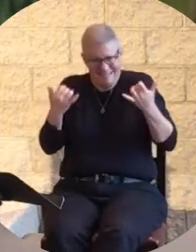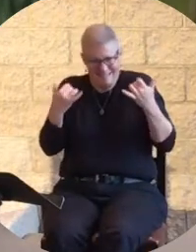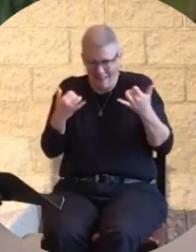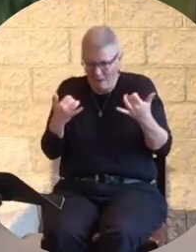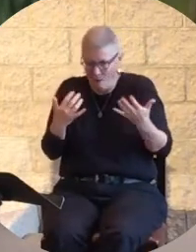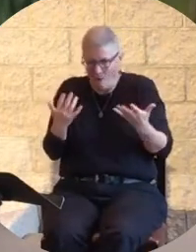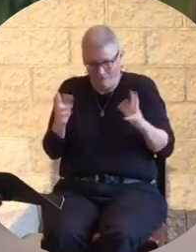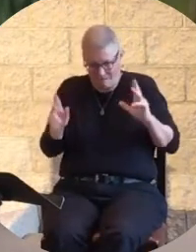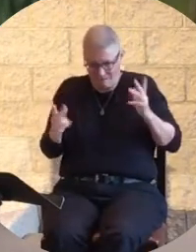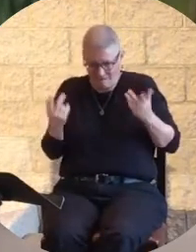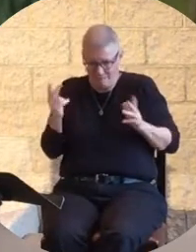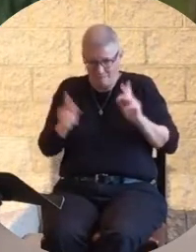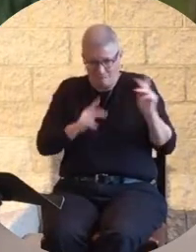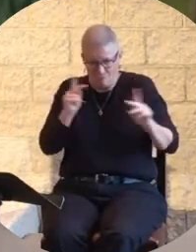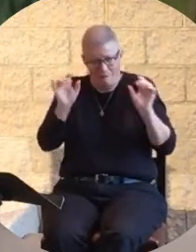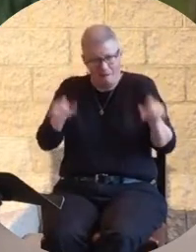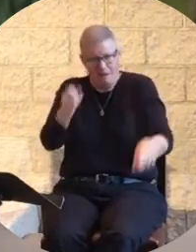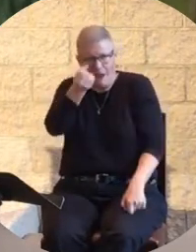genome.